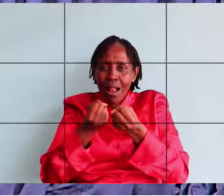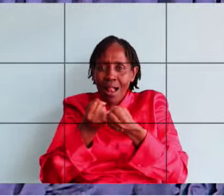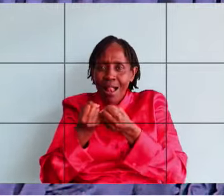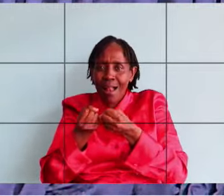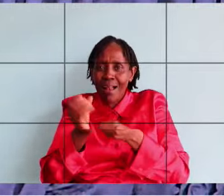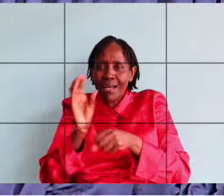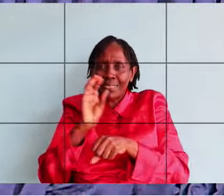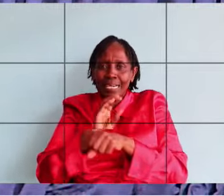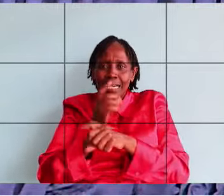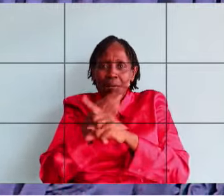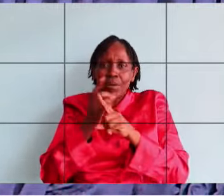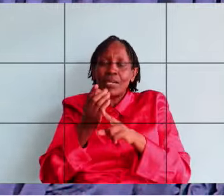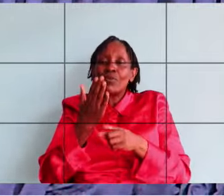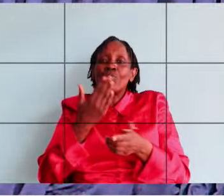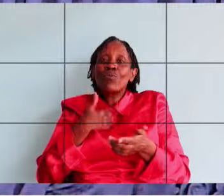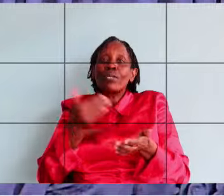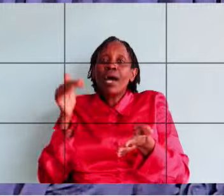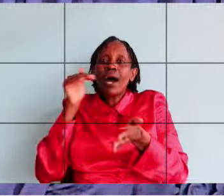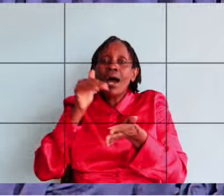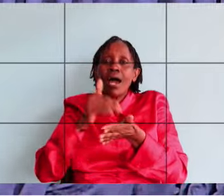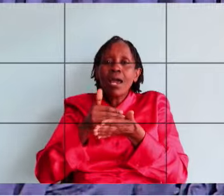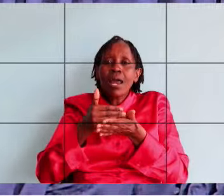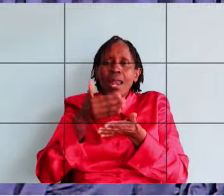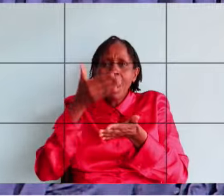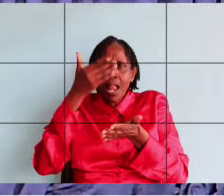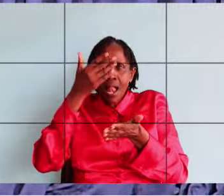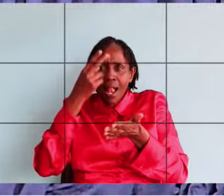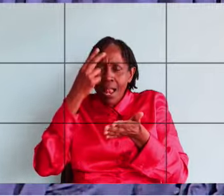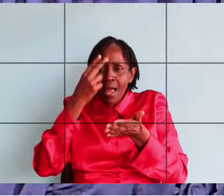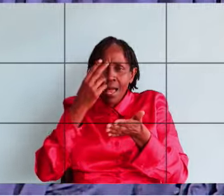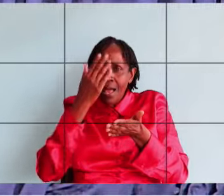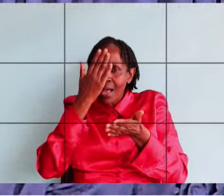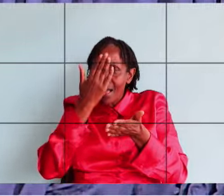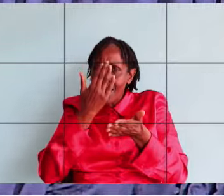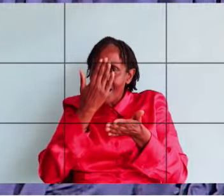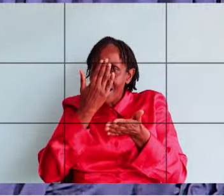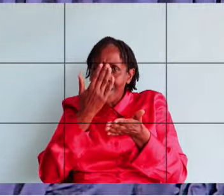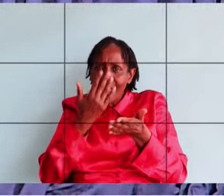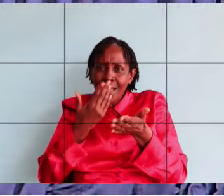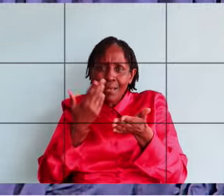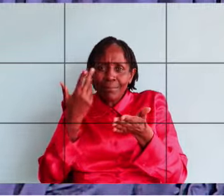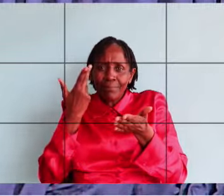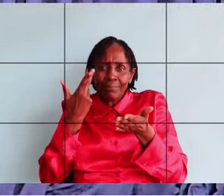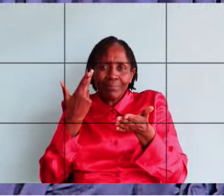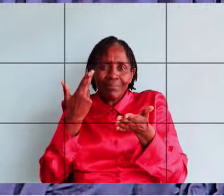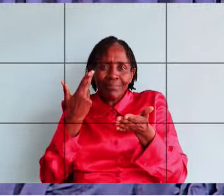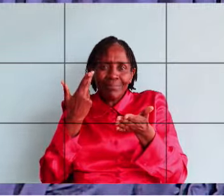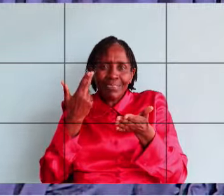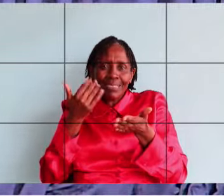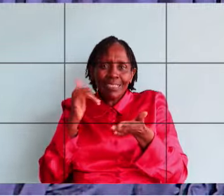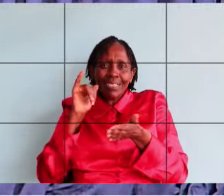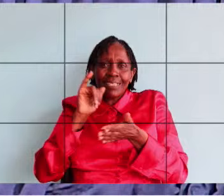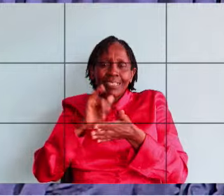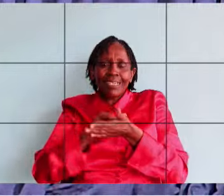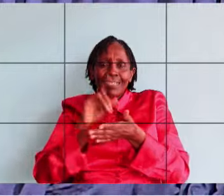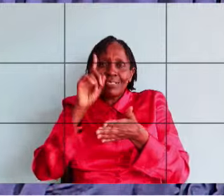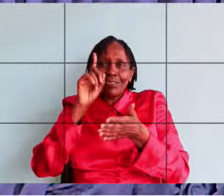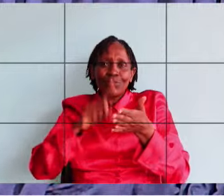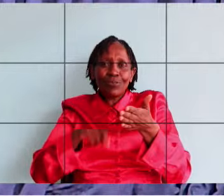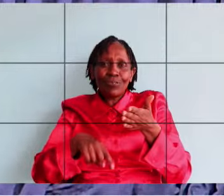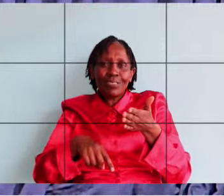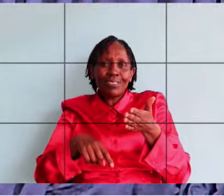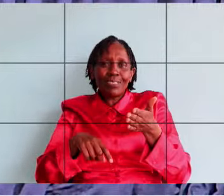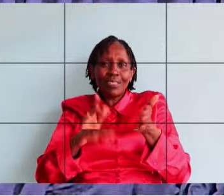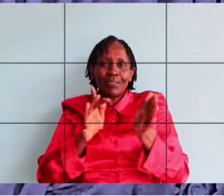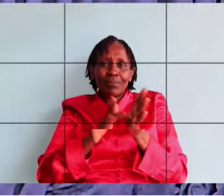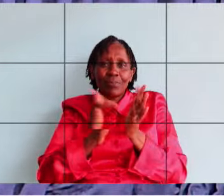yes, you still want to look at your face again after 10 minutes. That's what the Bible says when we don't do what the word of God is teaching us.